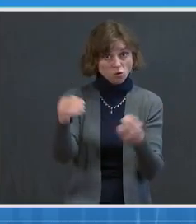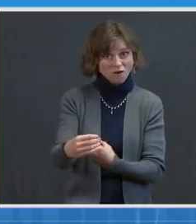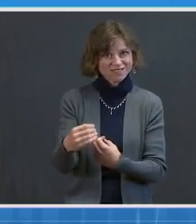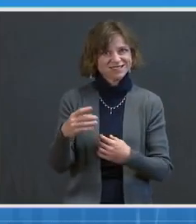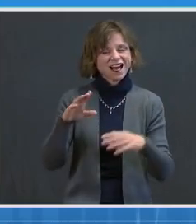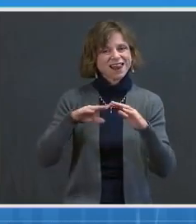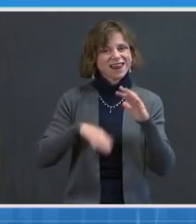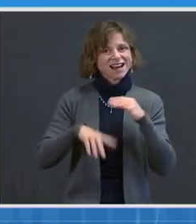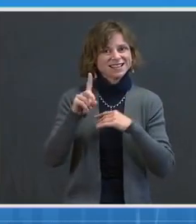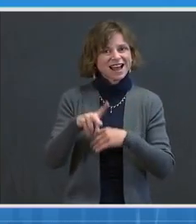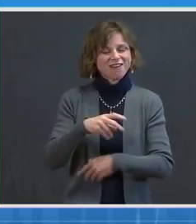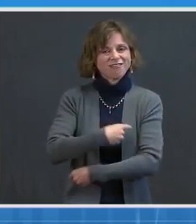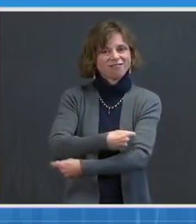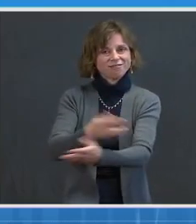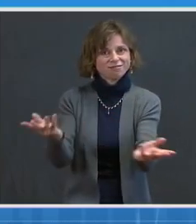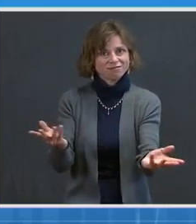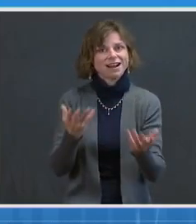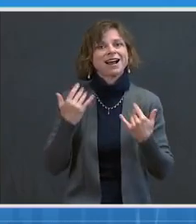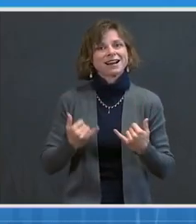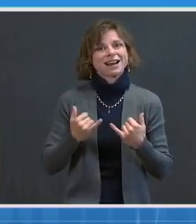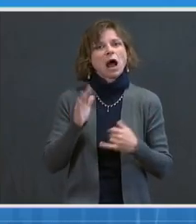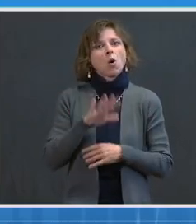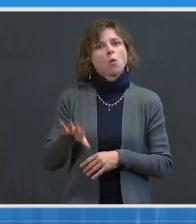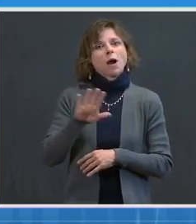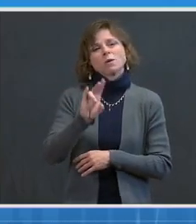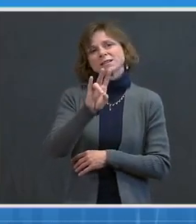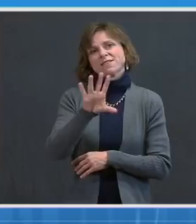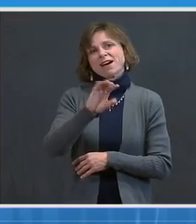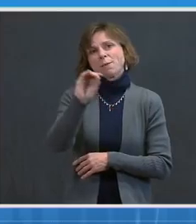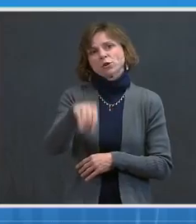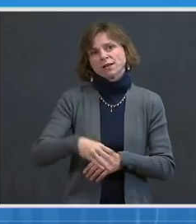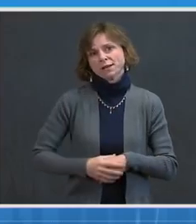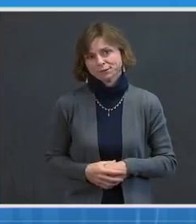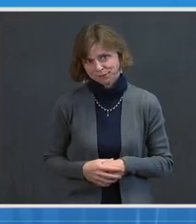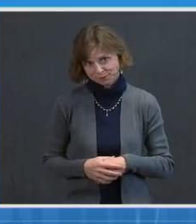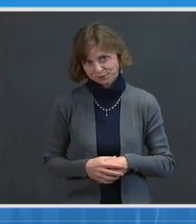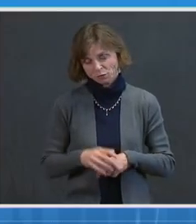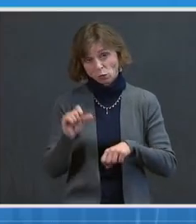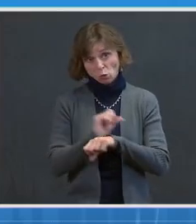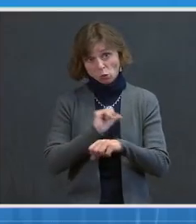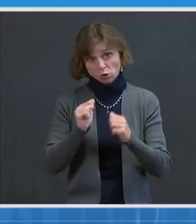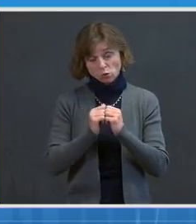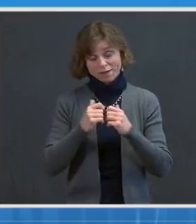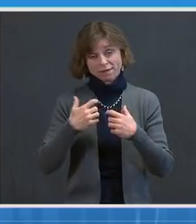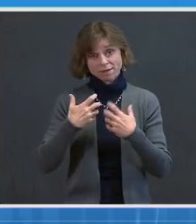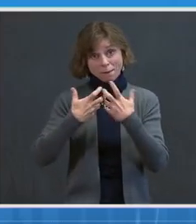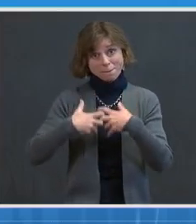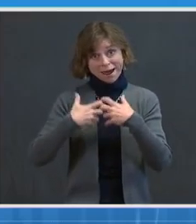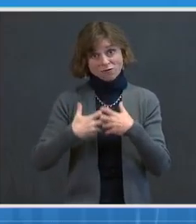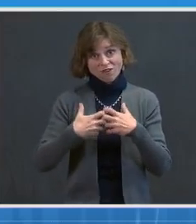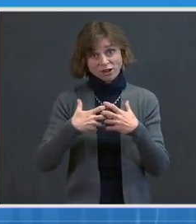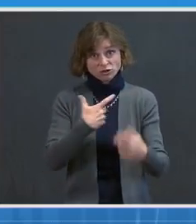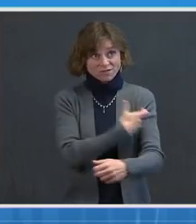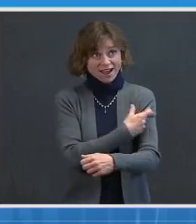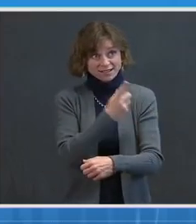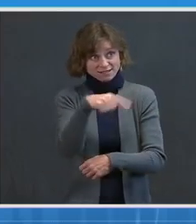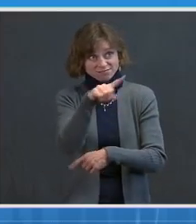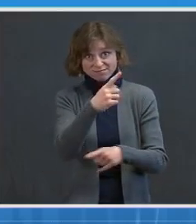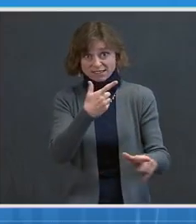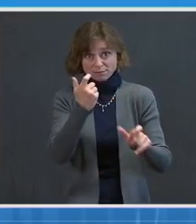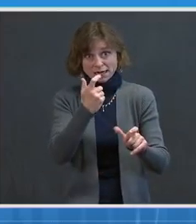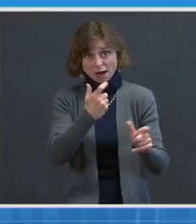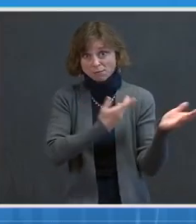is approximately 75%. We worked with the vaccine manufacturers to speed up their delivery to May